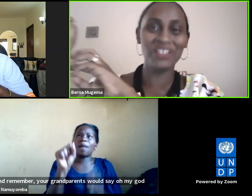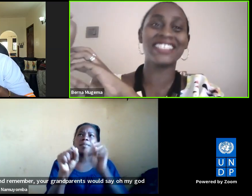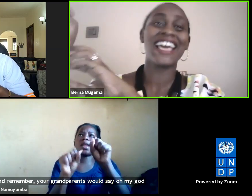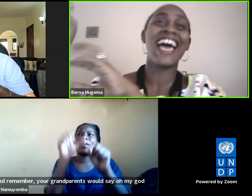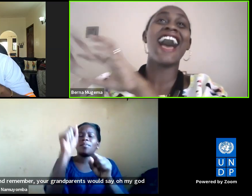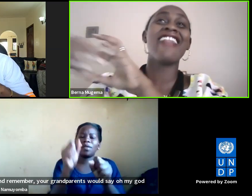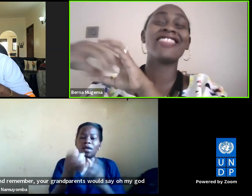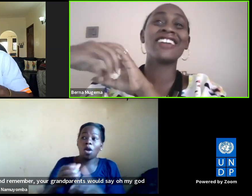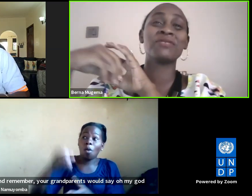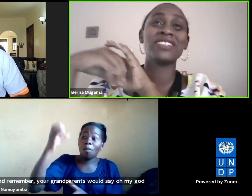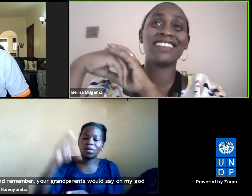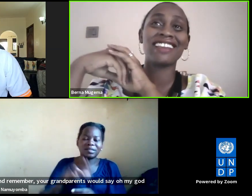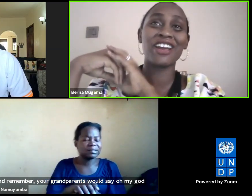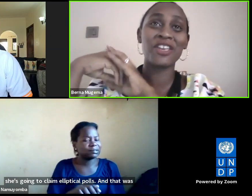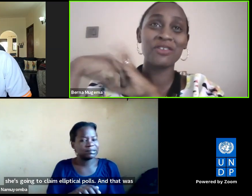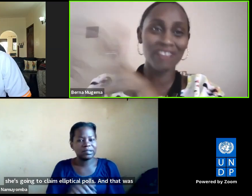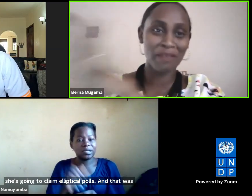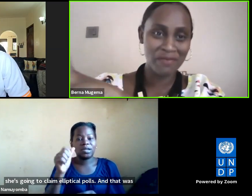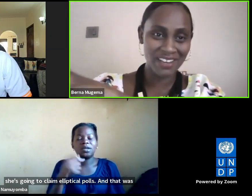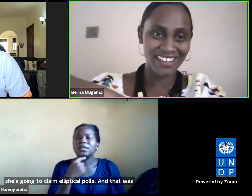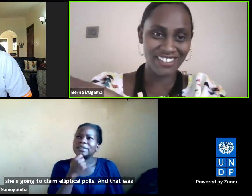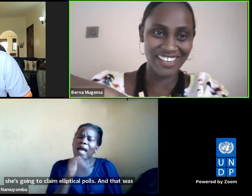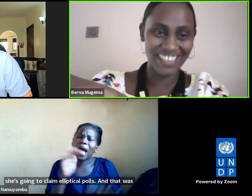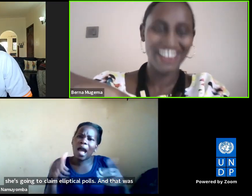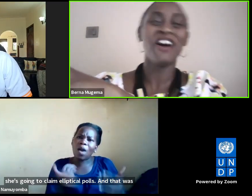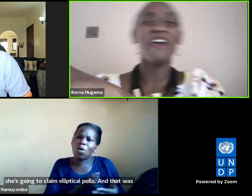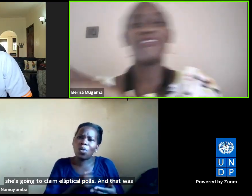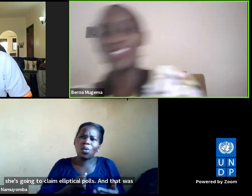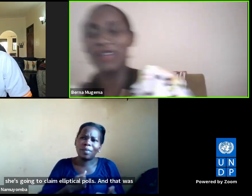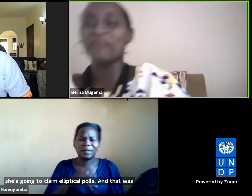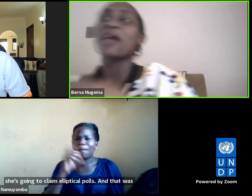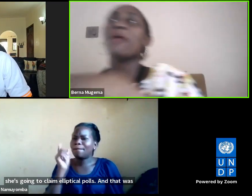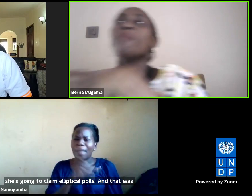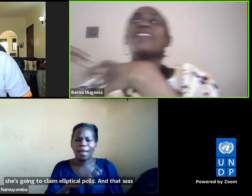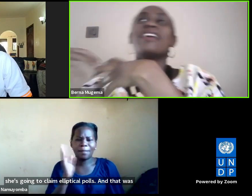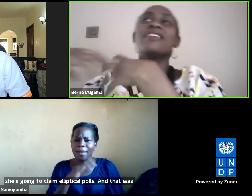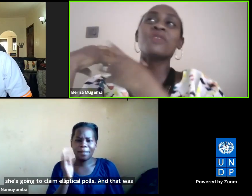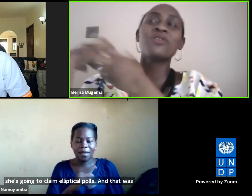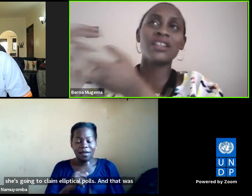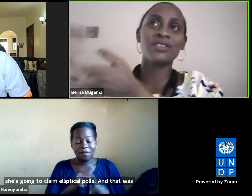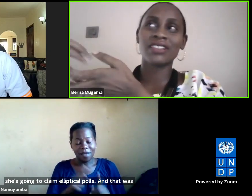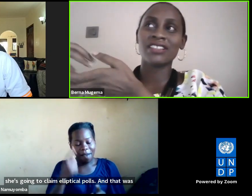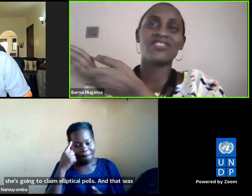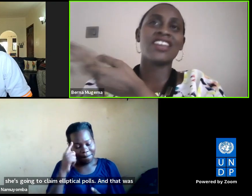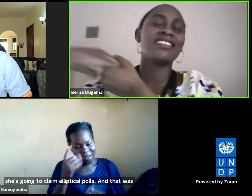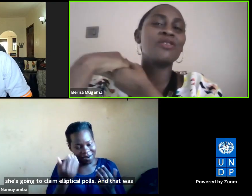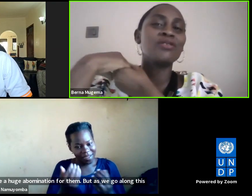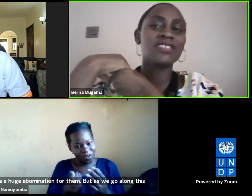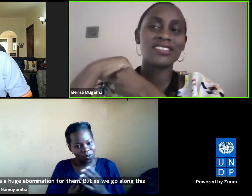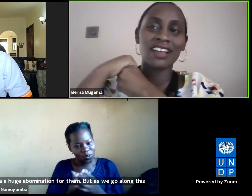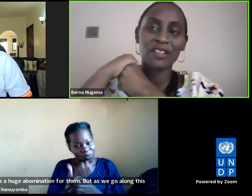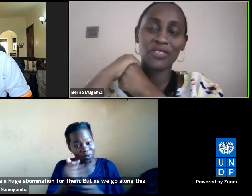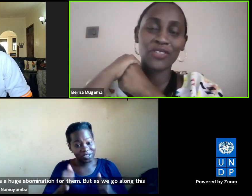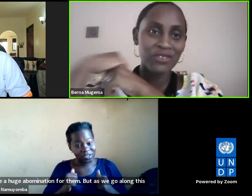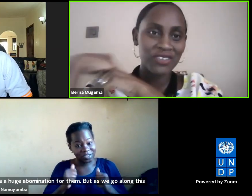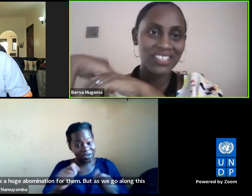electrical poles. And that was like a huge abomination for them. But as we go along this journey, all